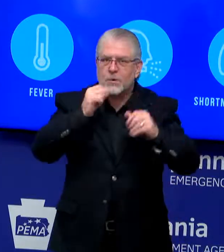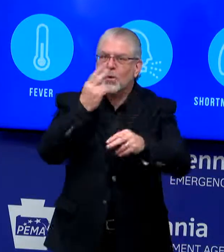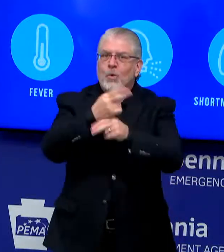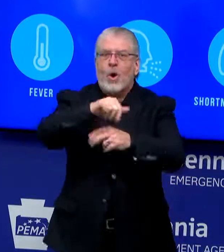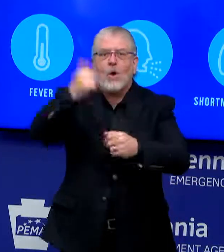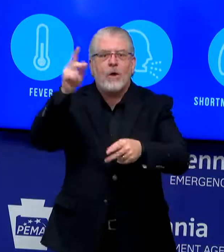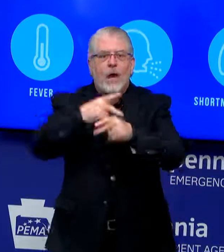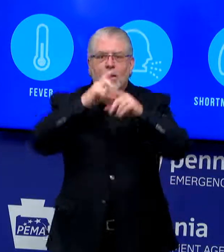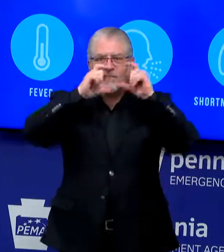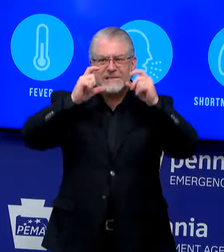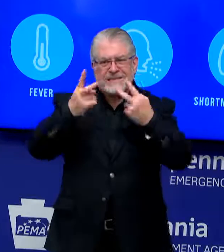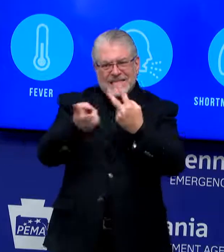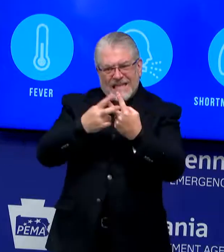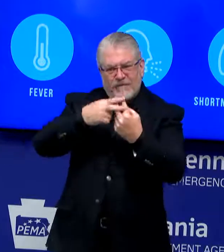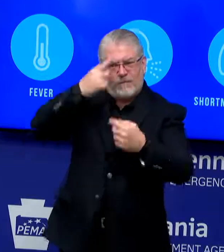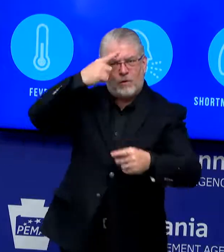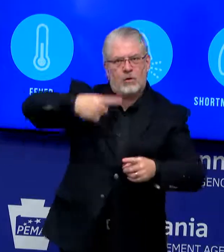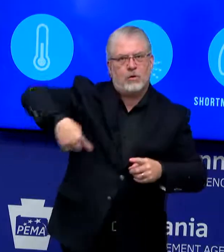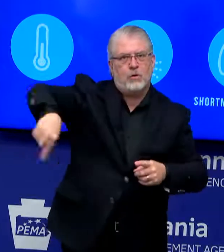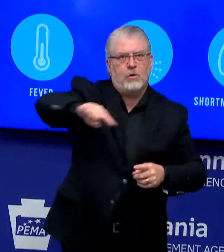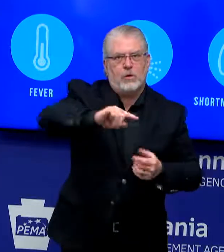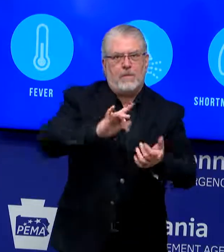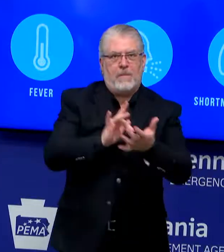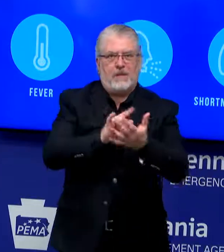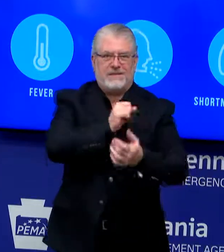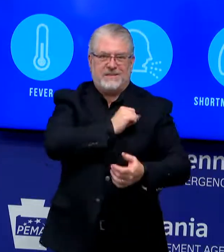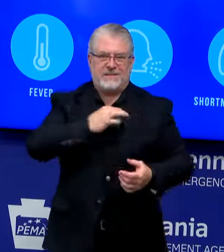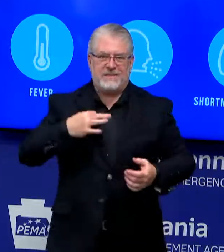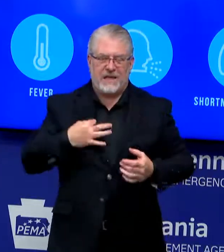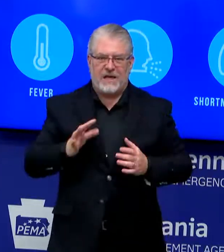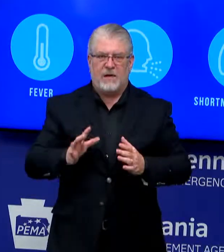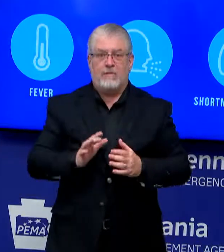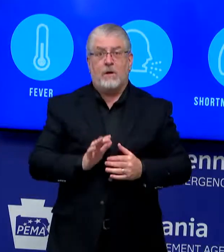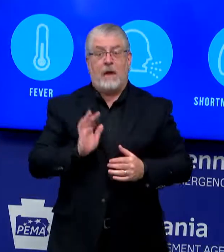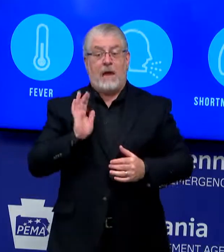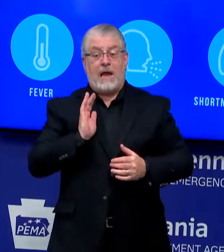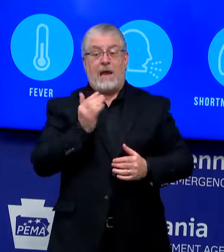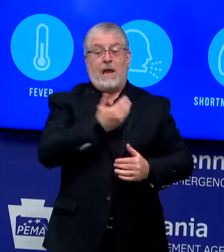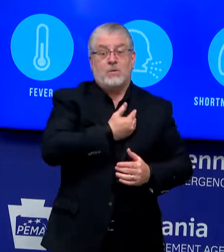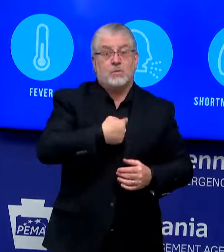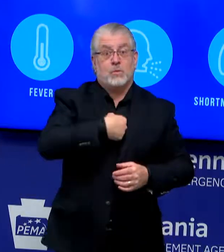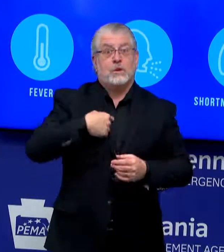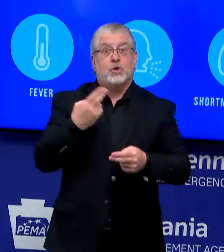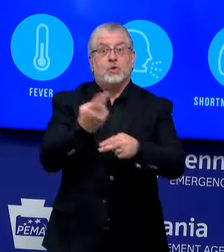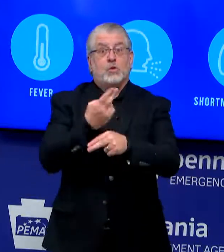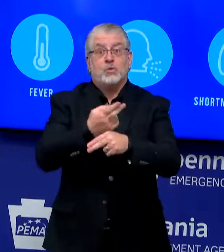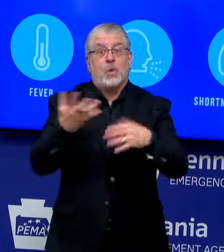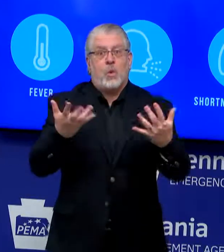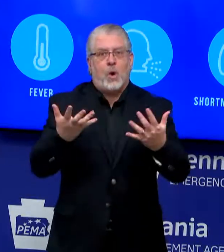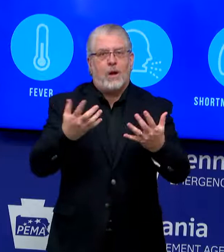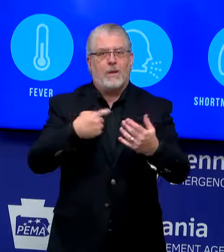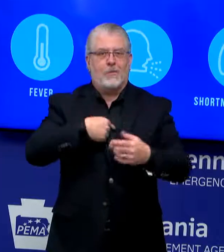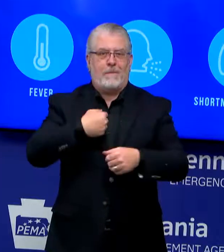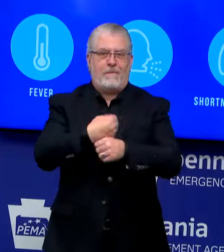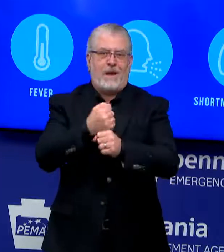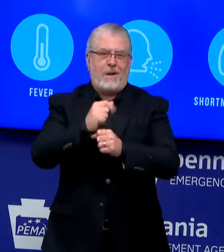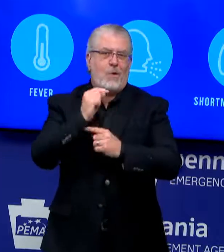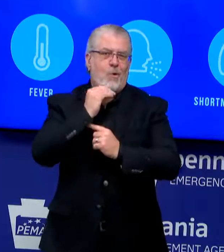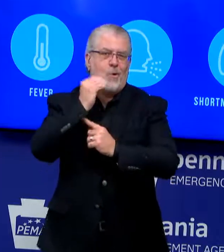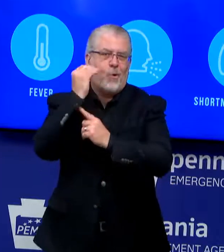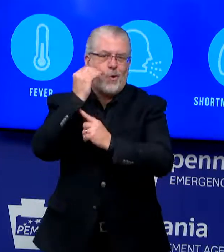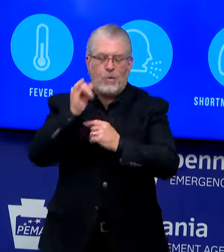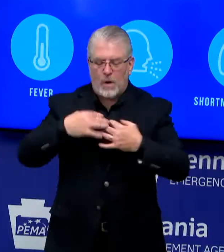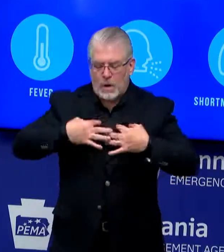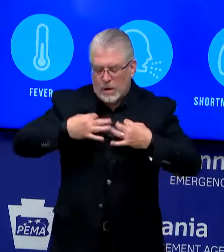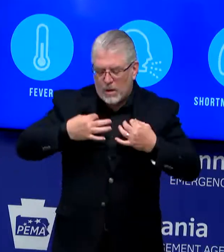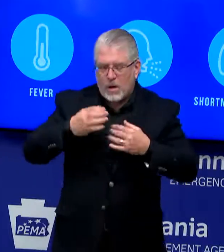at health.pa.gov. And there are many other options across the internet on how to make your own mask, or